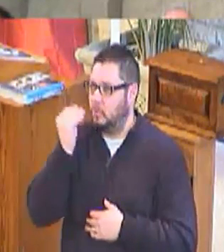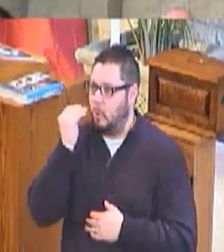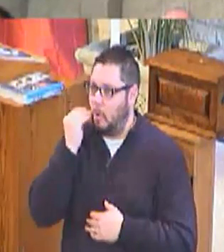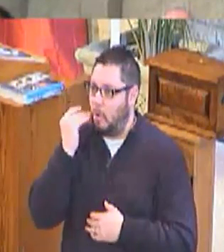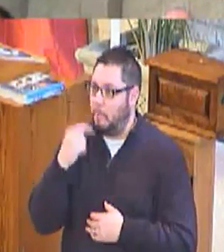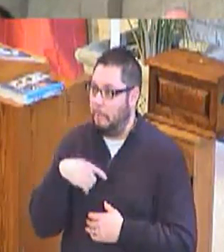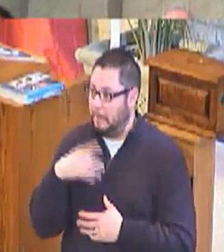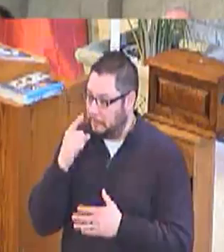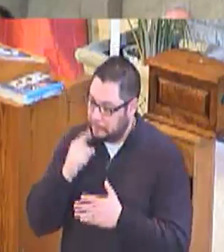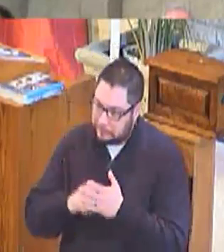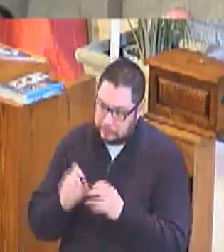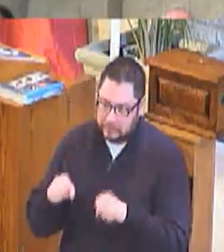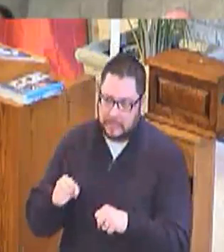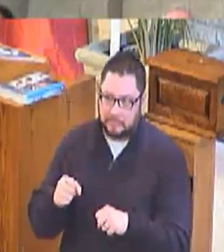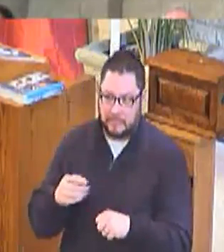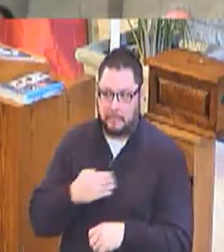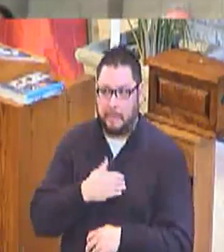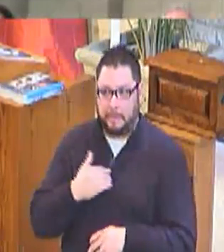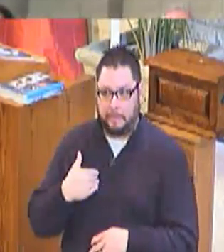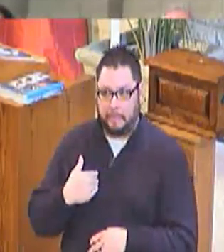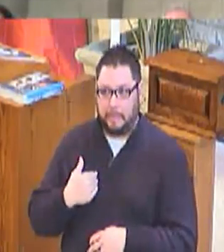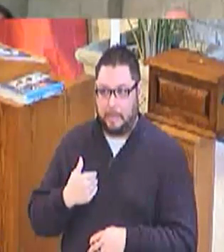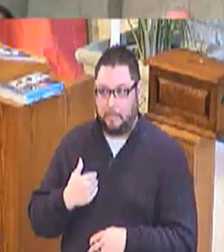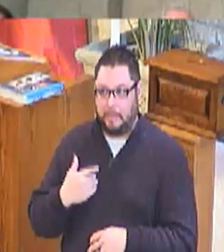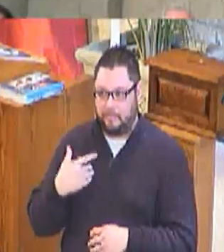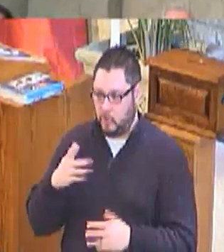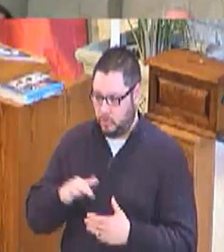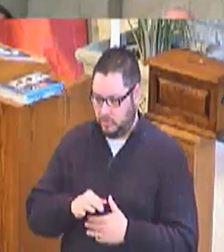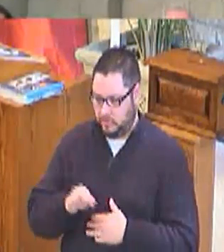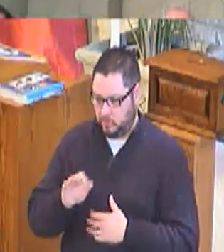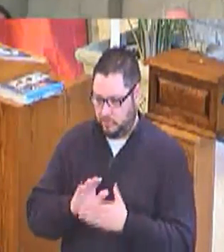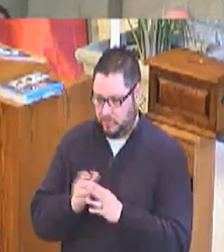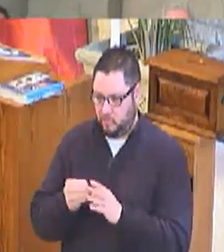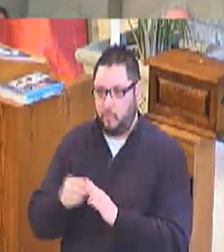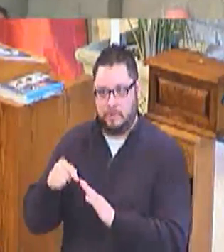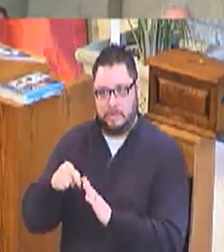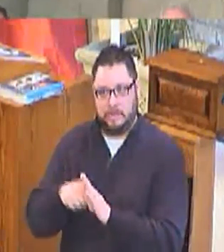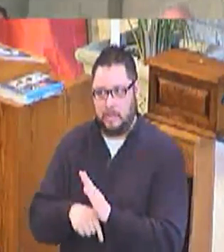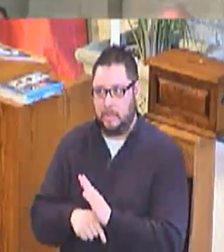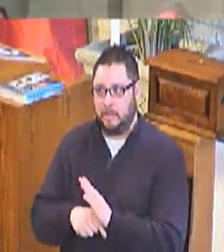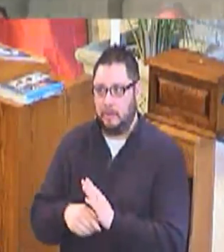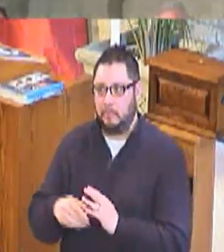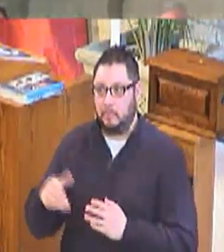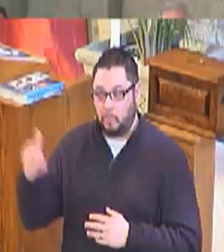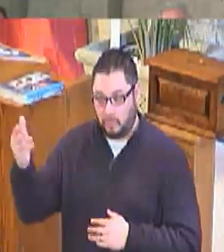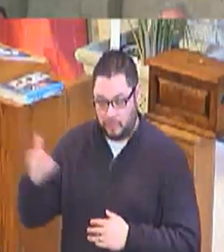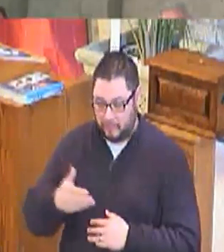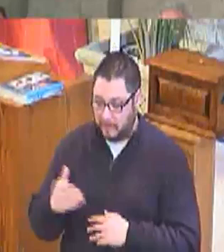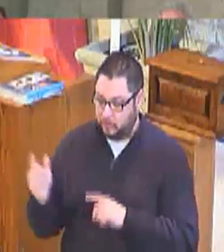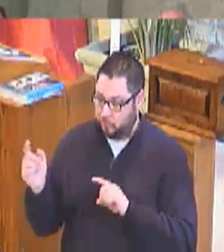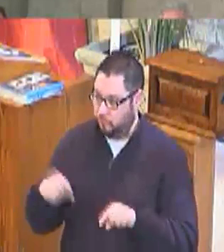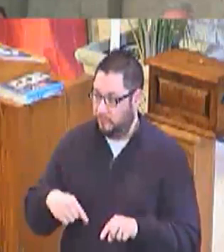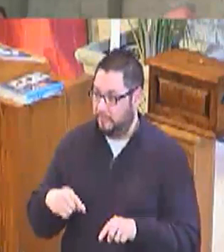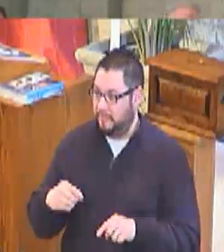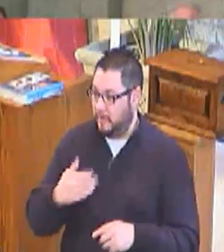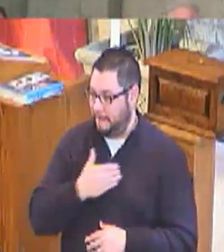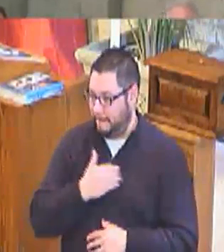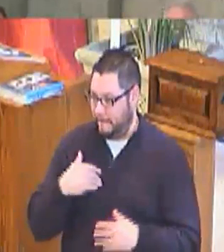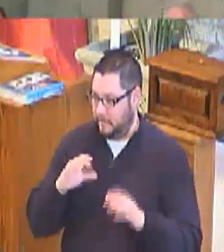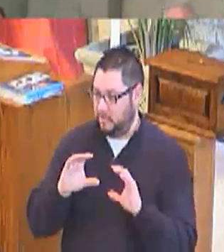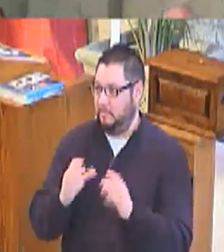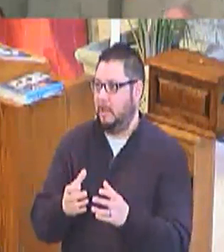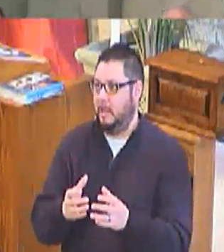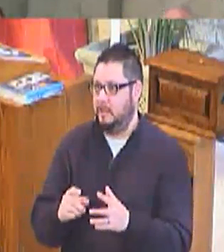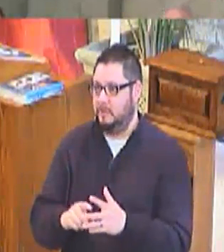explore membership, take your spirituality to a deeper place, we invite you to attend our membership classes,